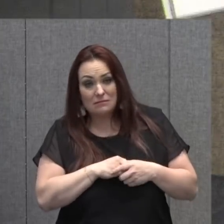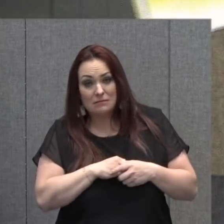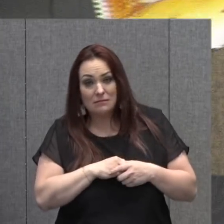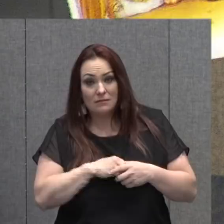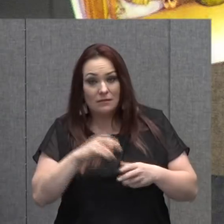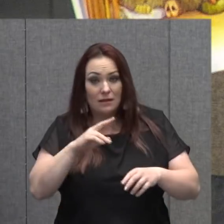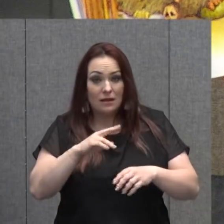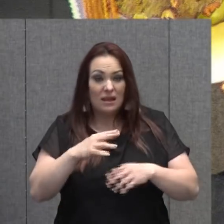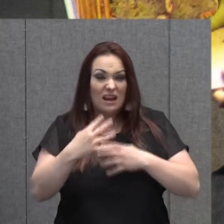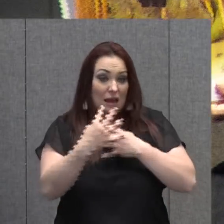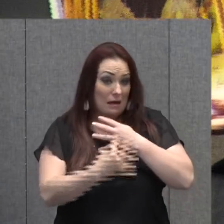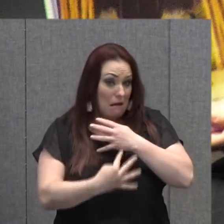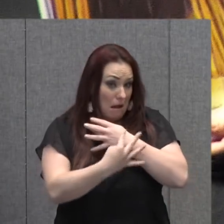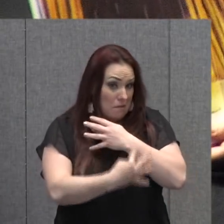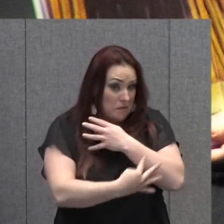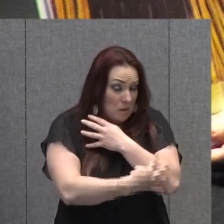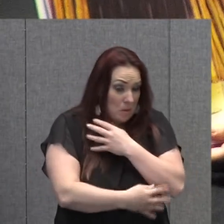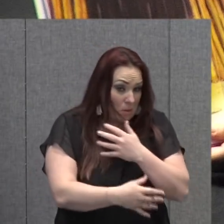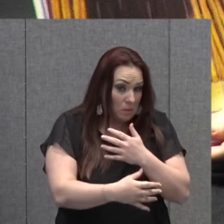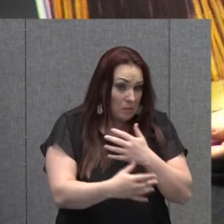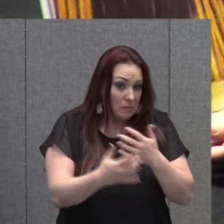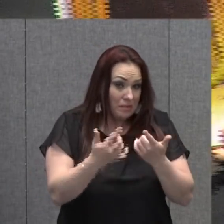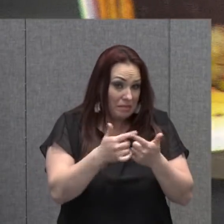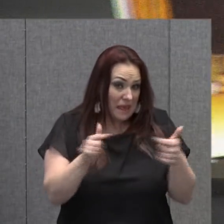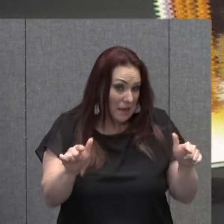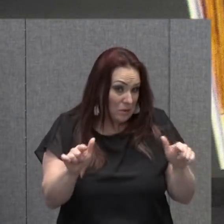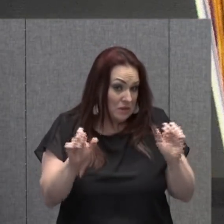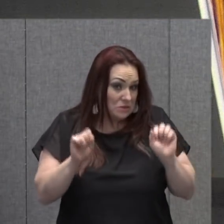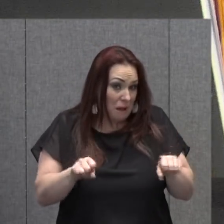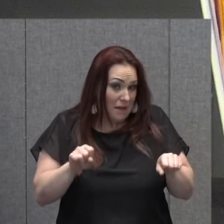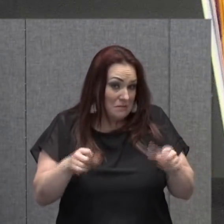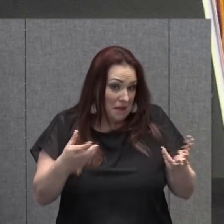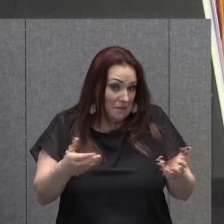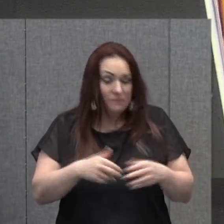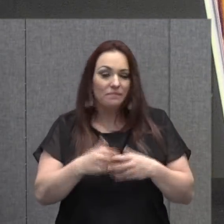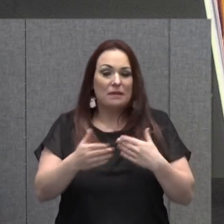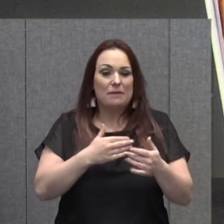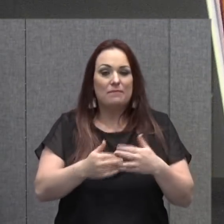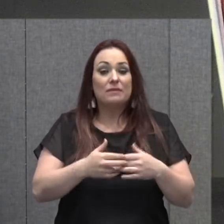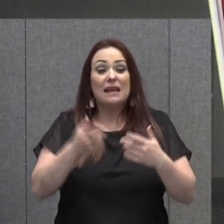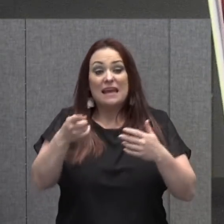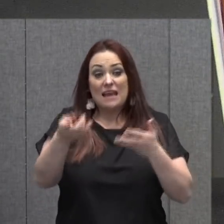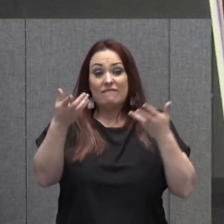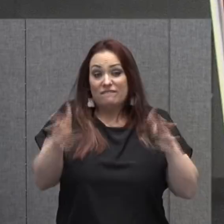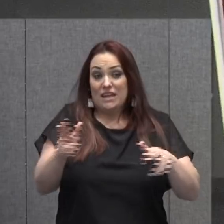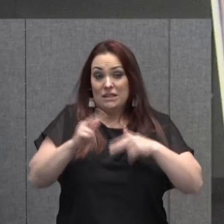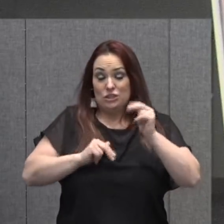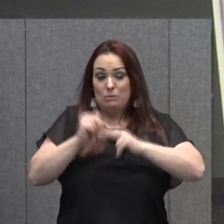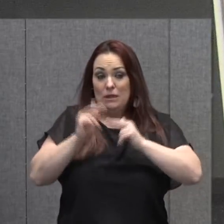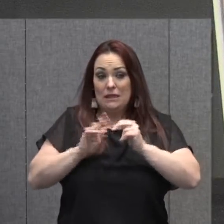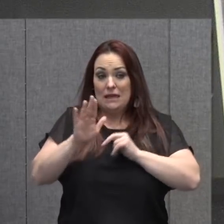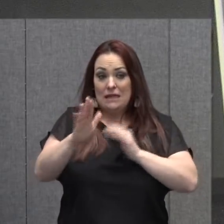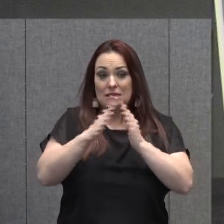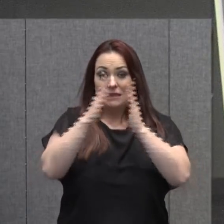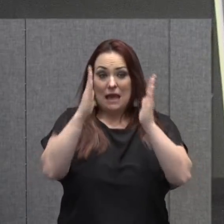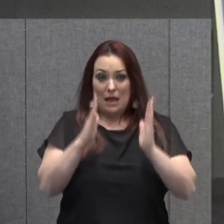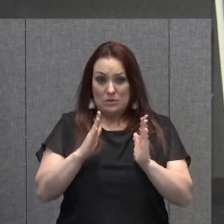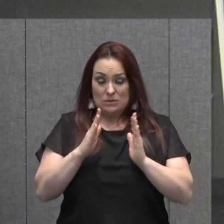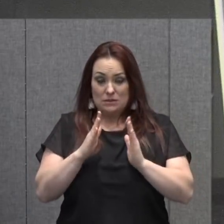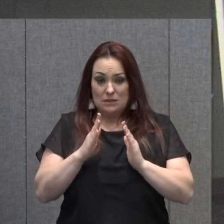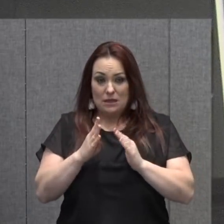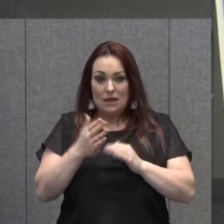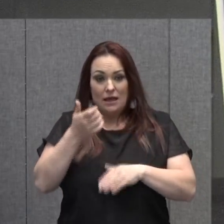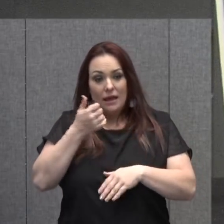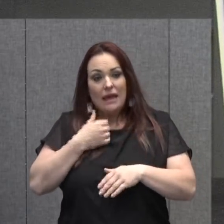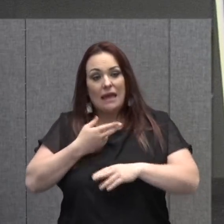in the Navajo language, possibly. When he was finished building his house, he lay down in the shade.